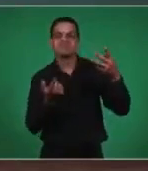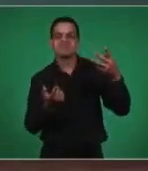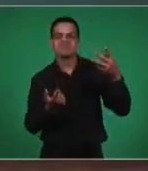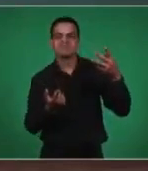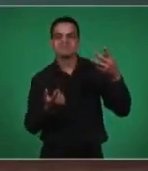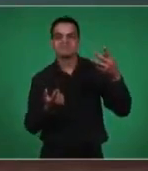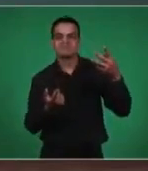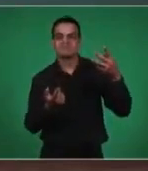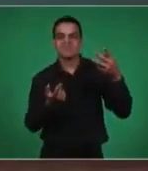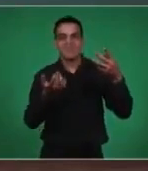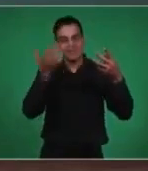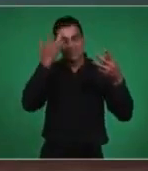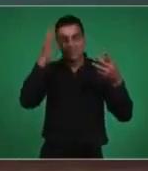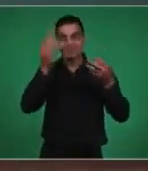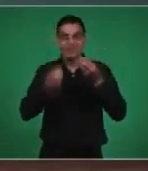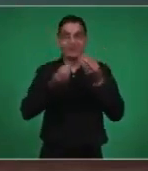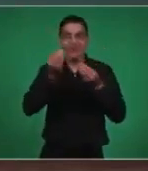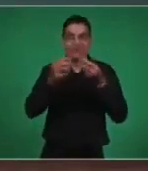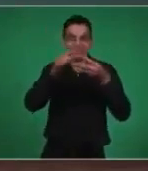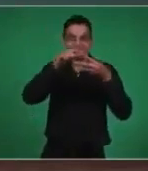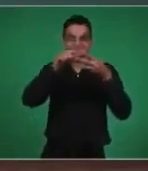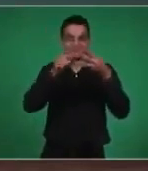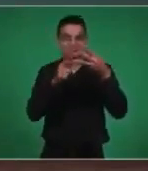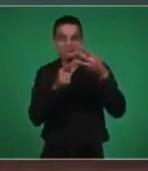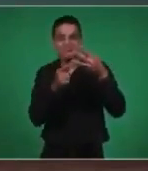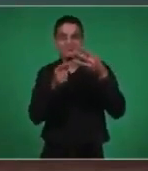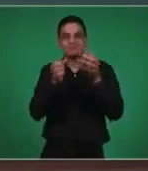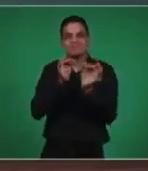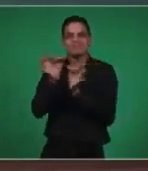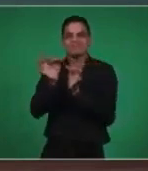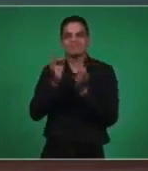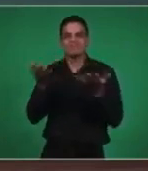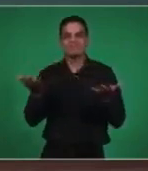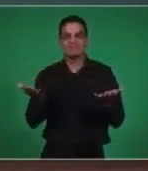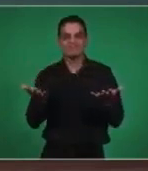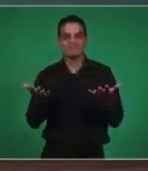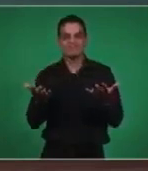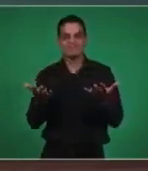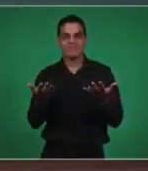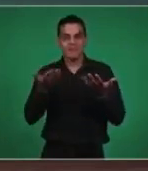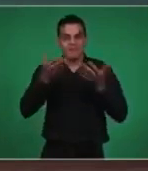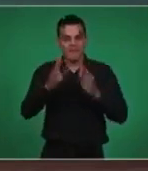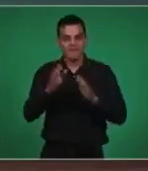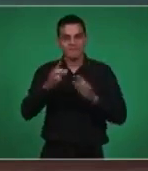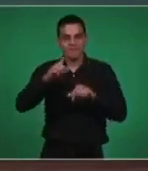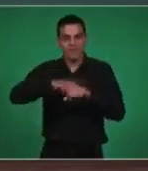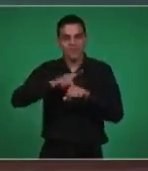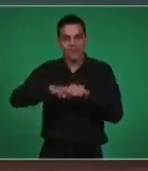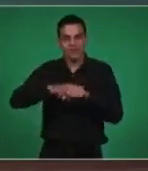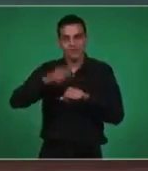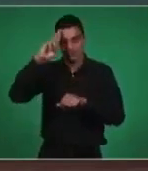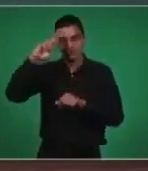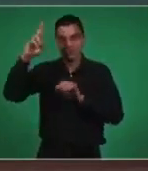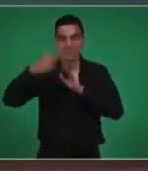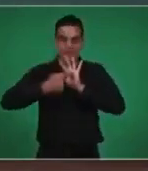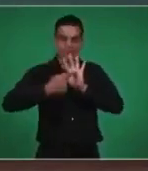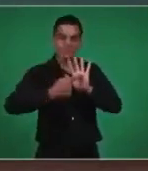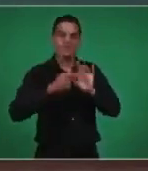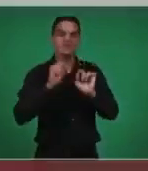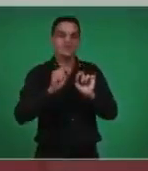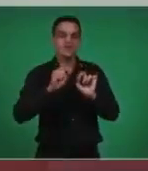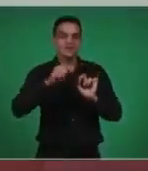how to coordinate this in order to put it all into a proper balance. And the vision was said the following, that